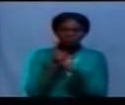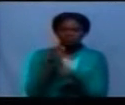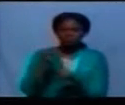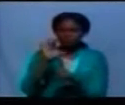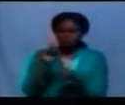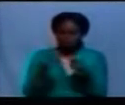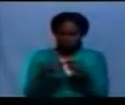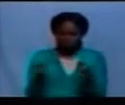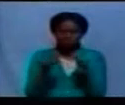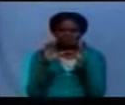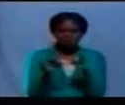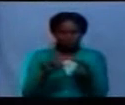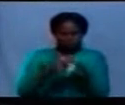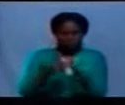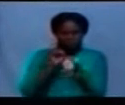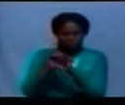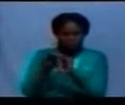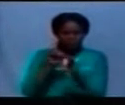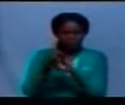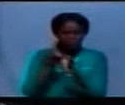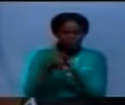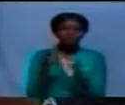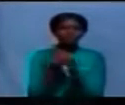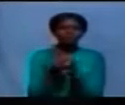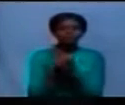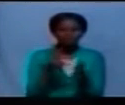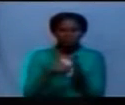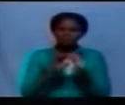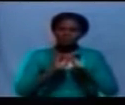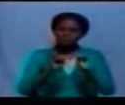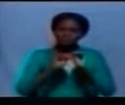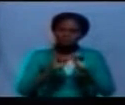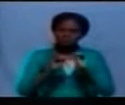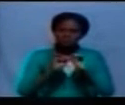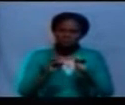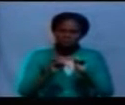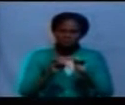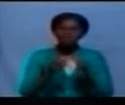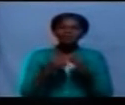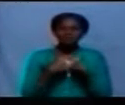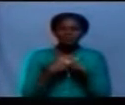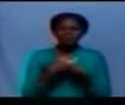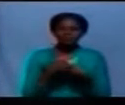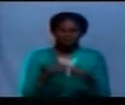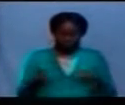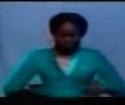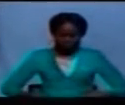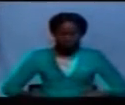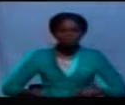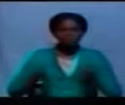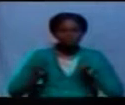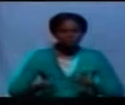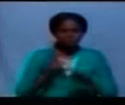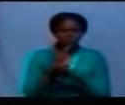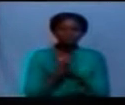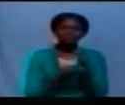an account for them, start saving some money for them, so that you teach them early habits of saving at an early age, even before